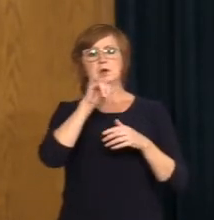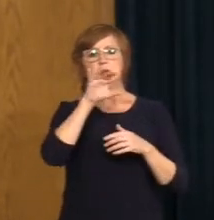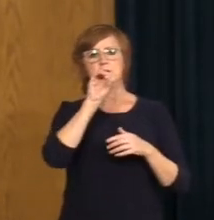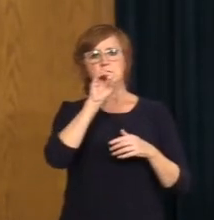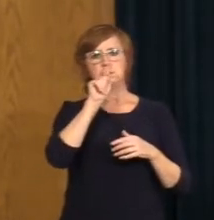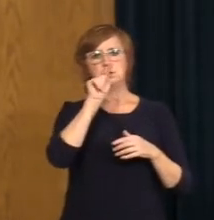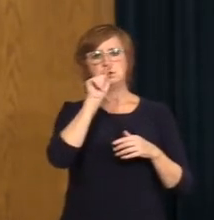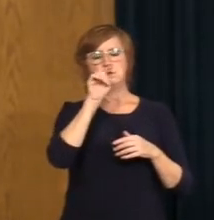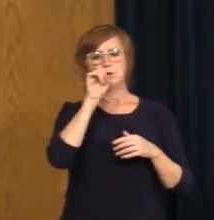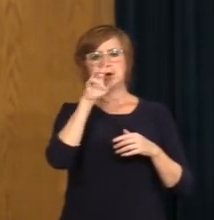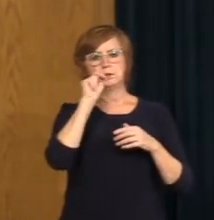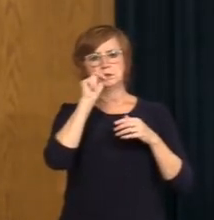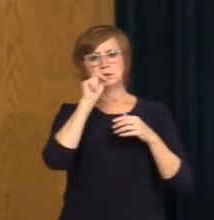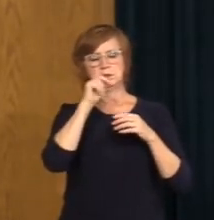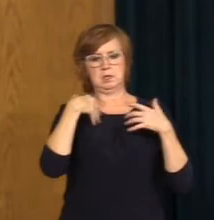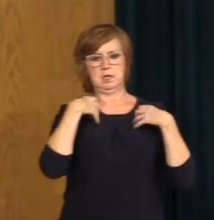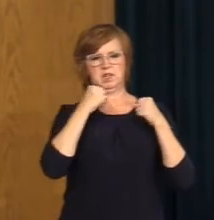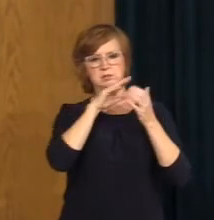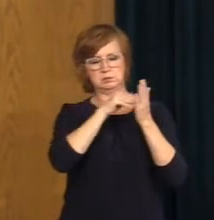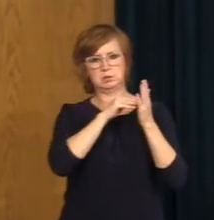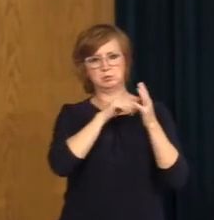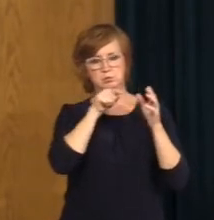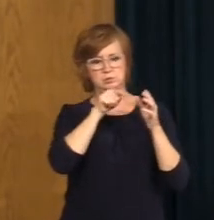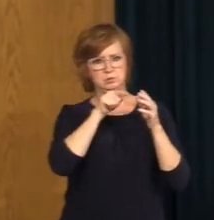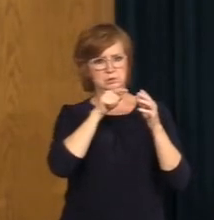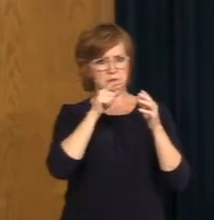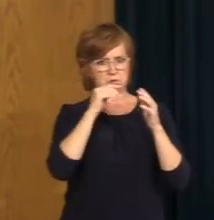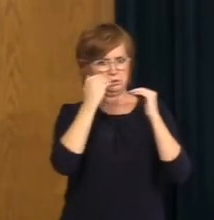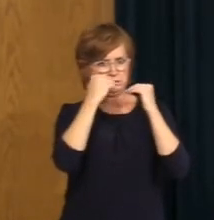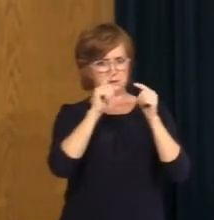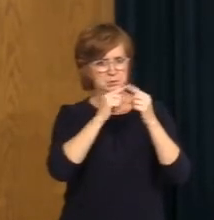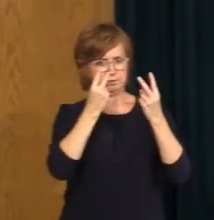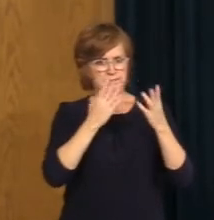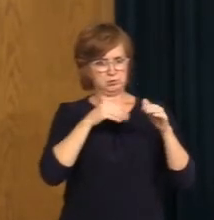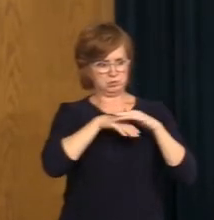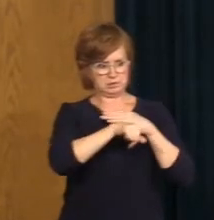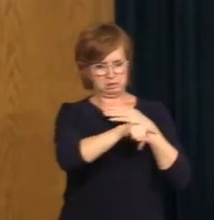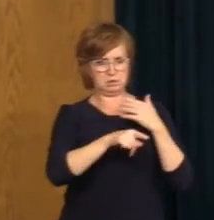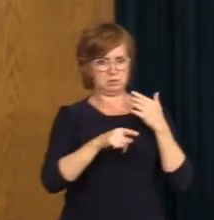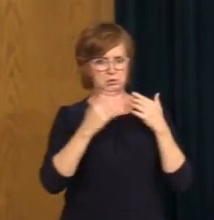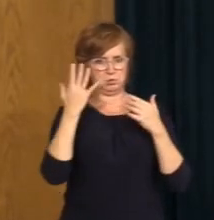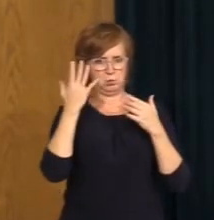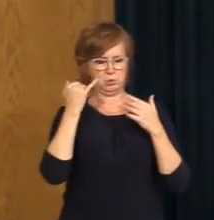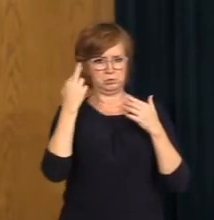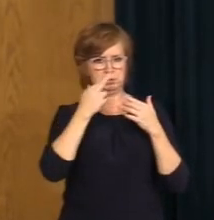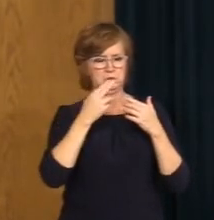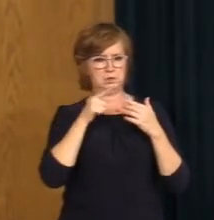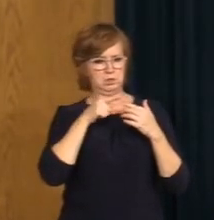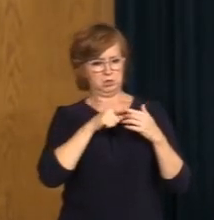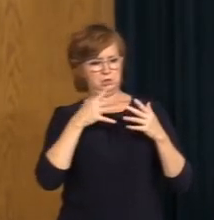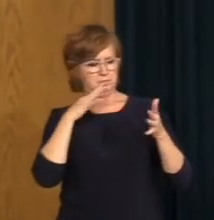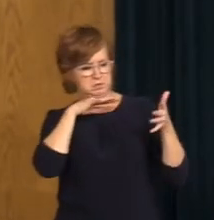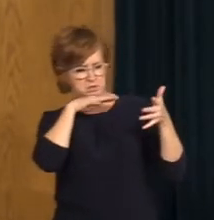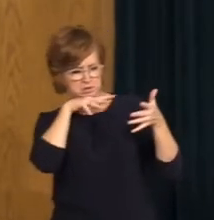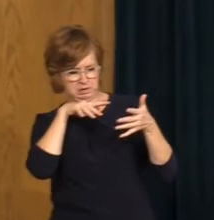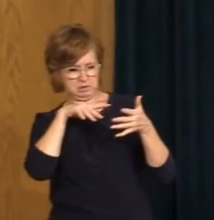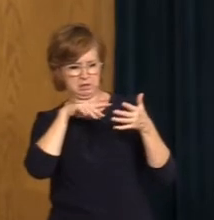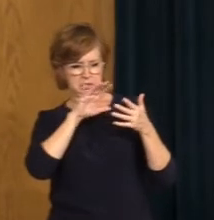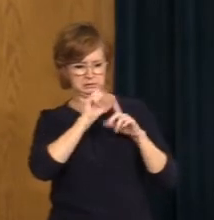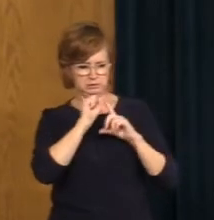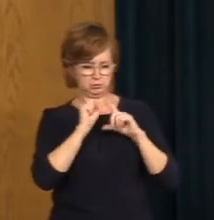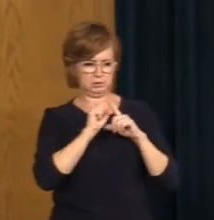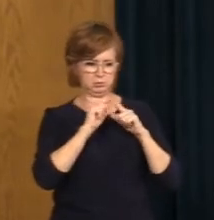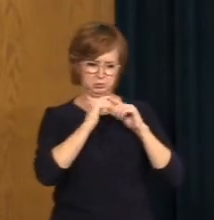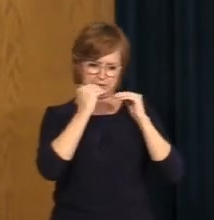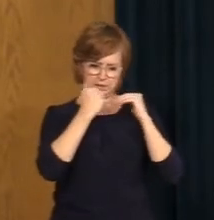Center. I just wanted to ask if there was anything specific that you were seeing that led to that particular decision to put